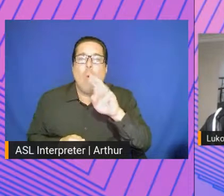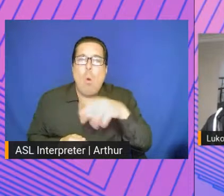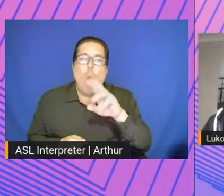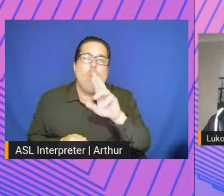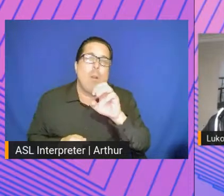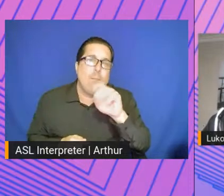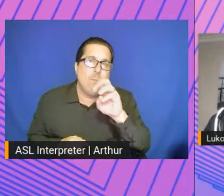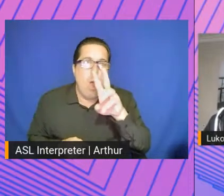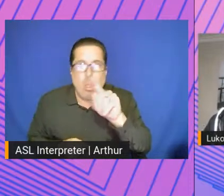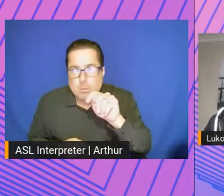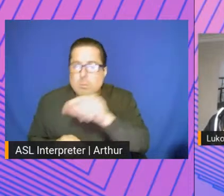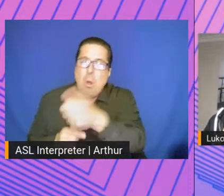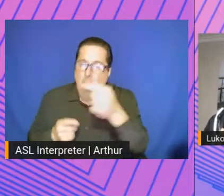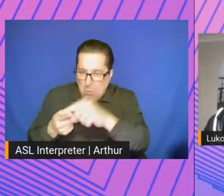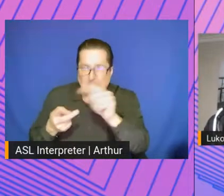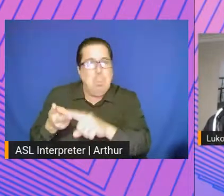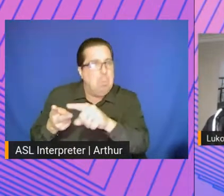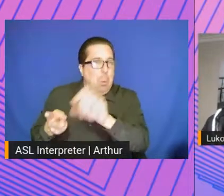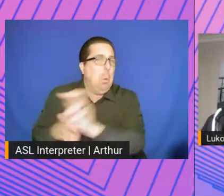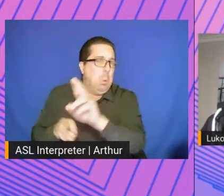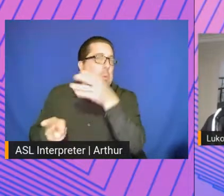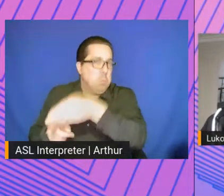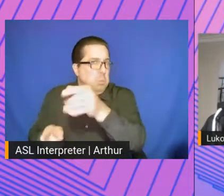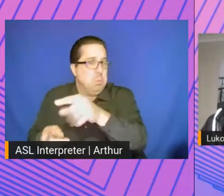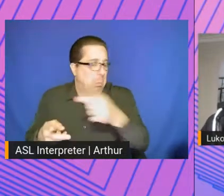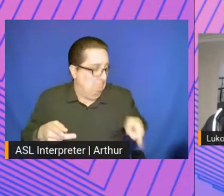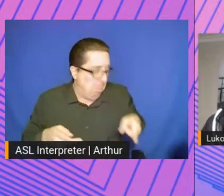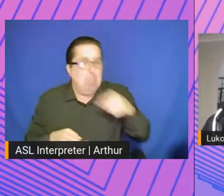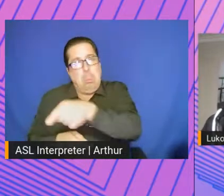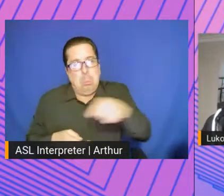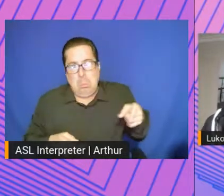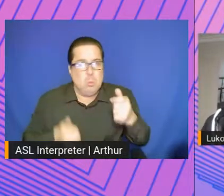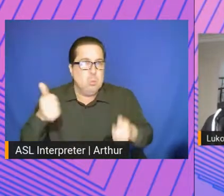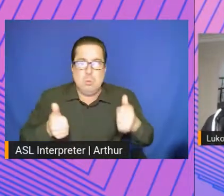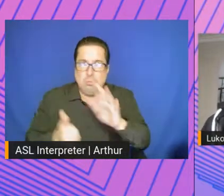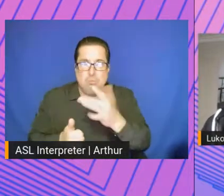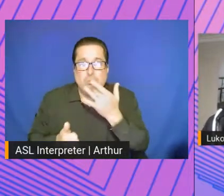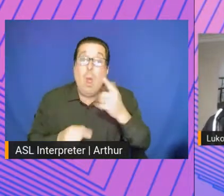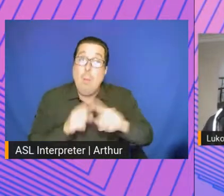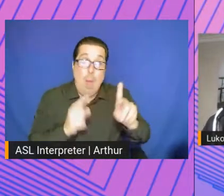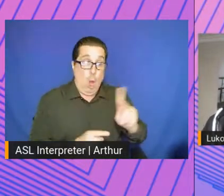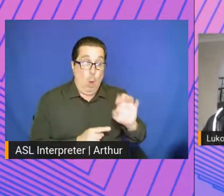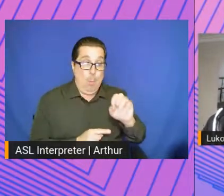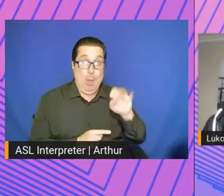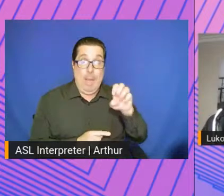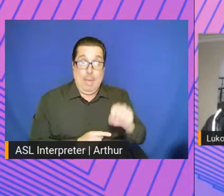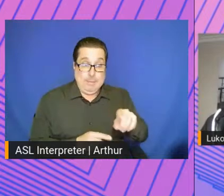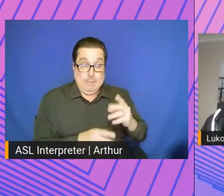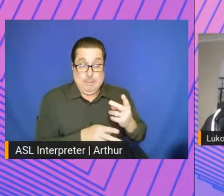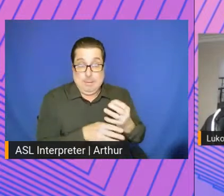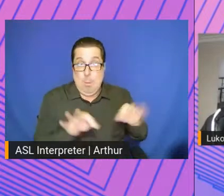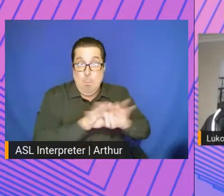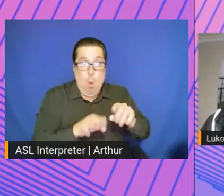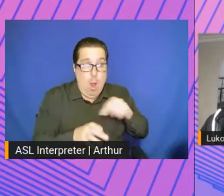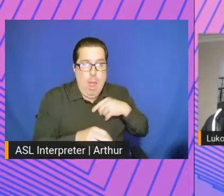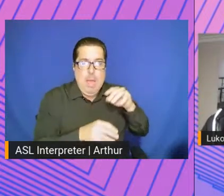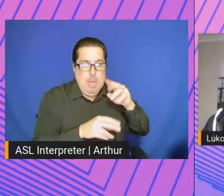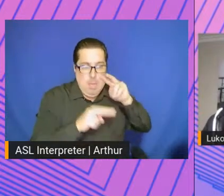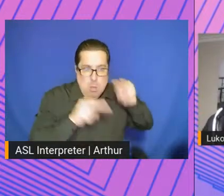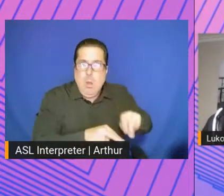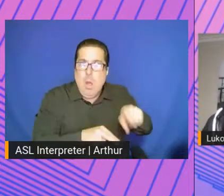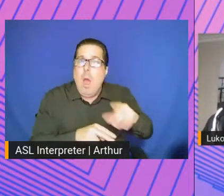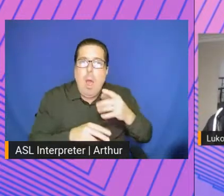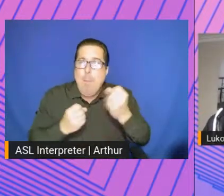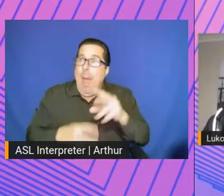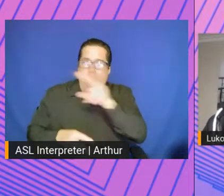of. But the point is, the topic of secrets in Kubernetes is a really important one, and I also find that there are a lot of misconceptions around it. So